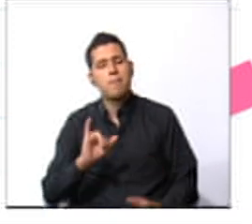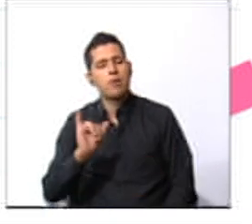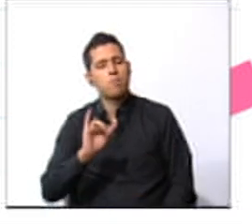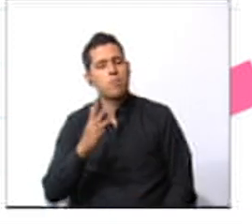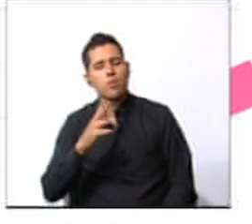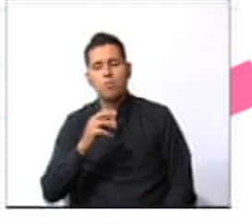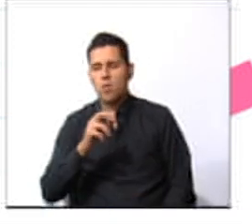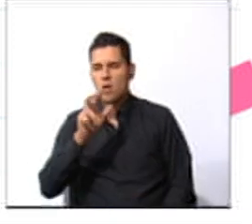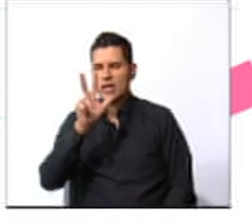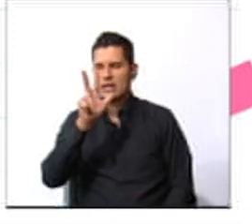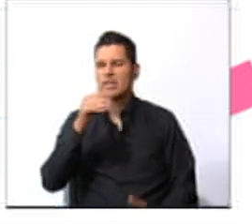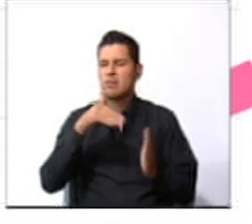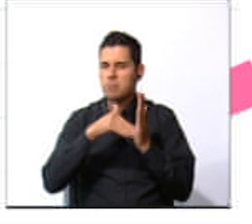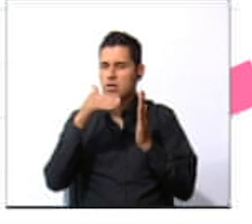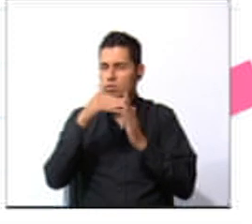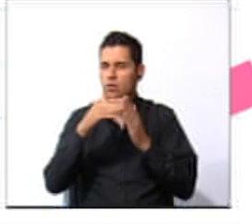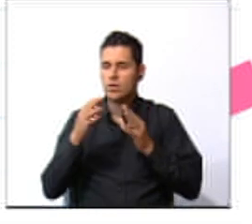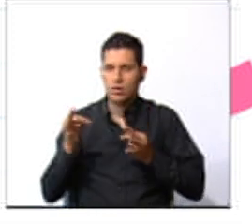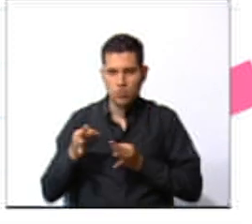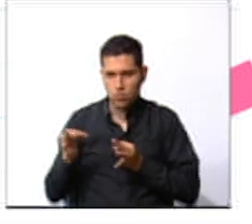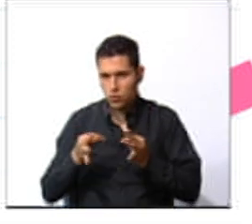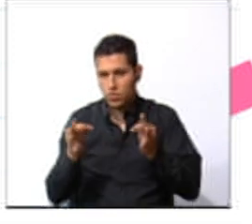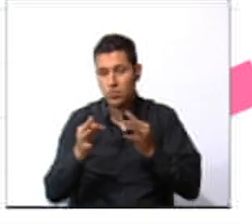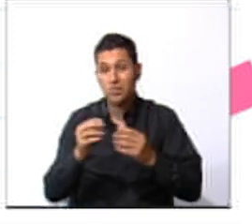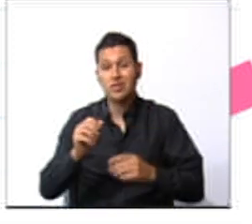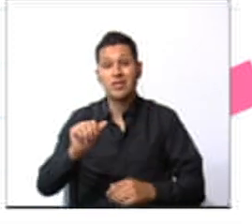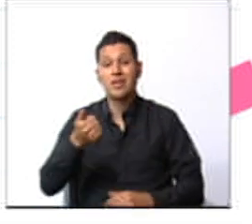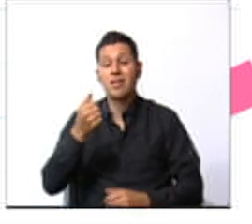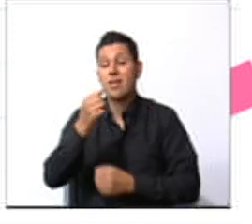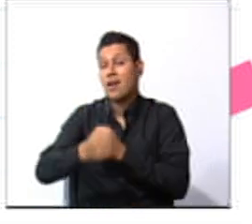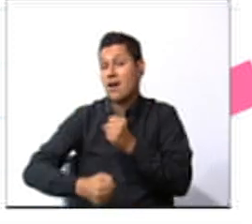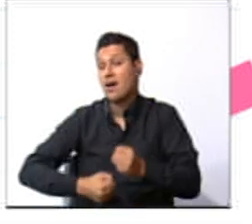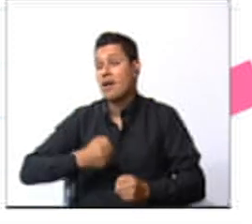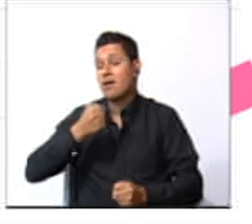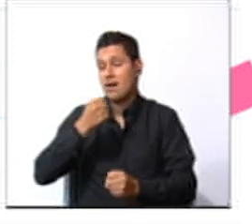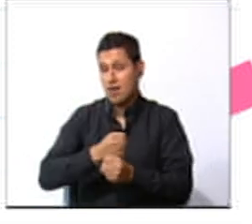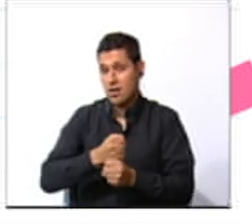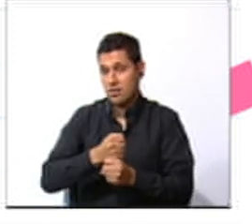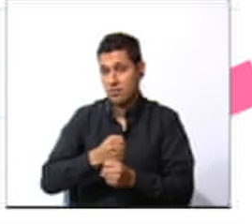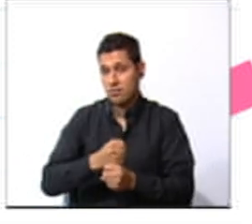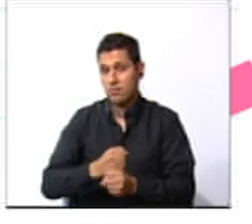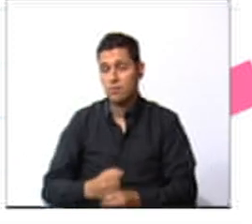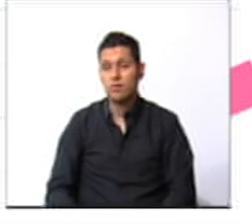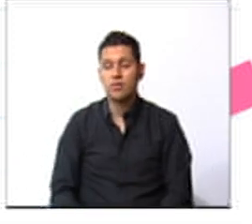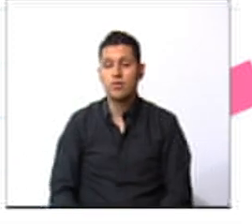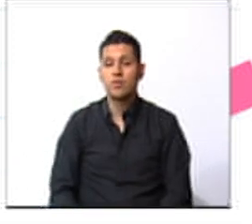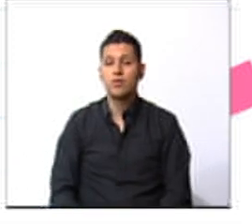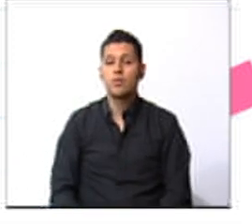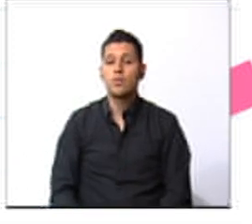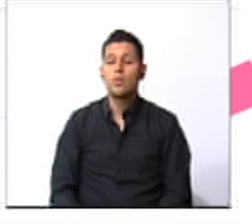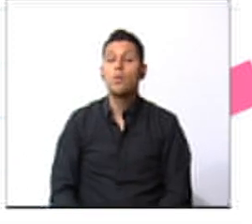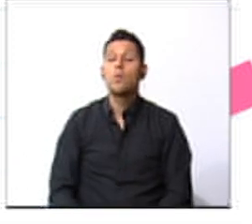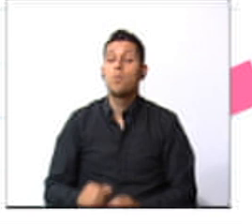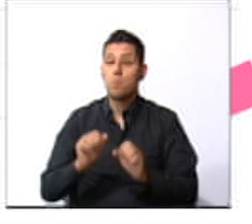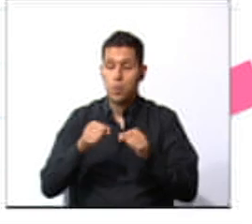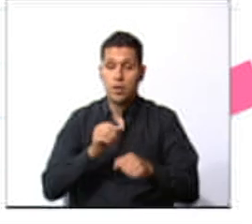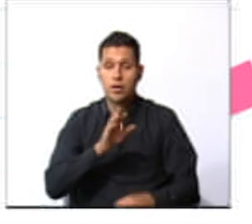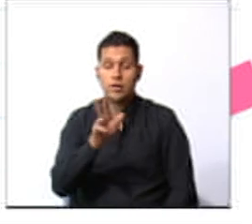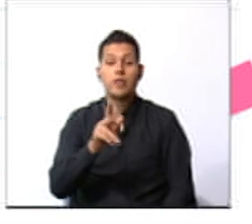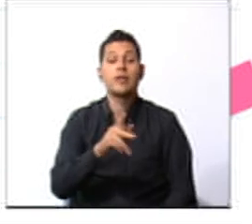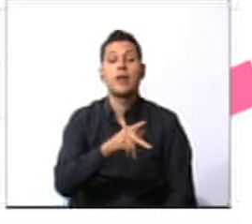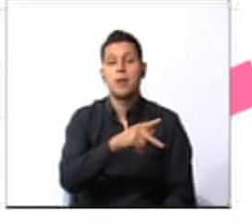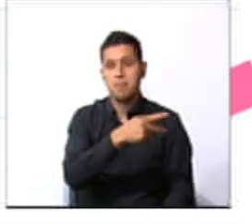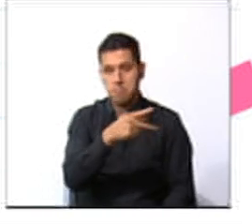every year, we have so many reasons for you to come and see our virgin beaches,